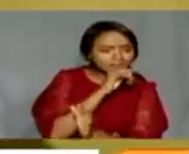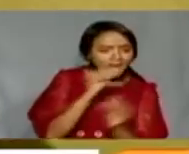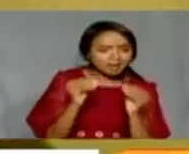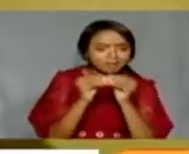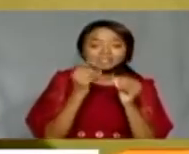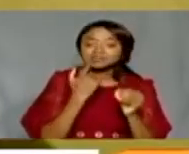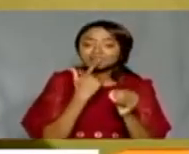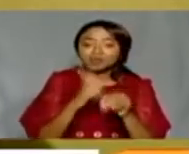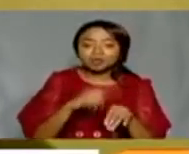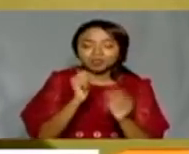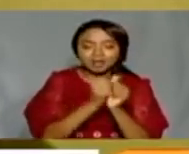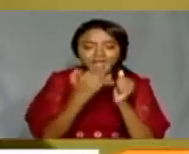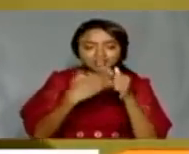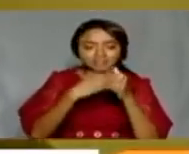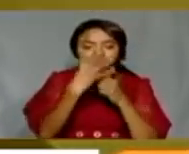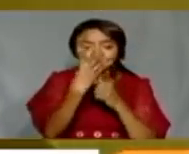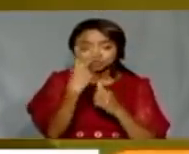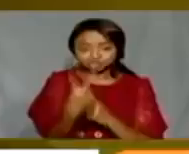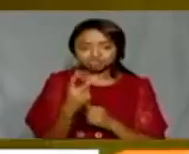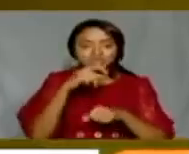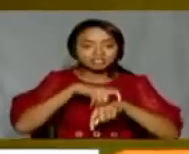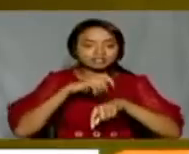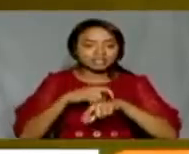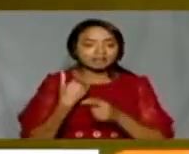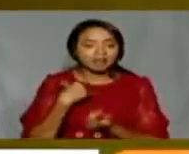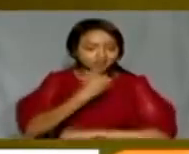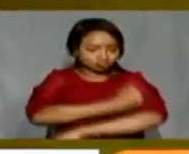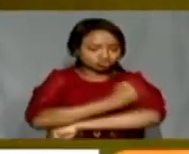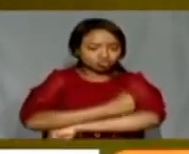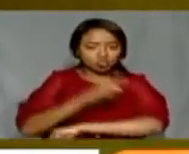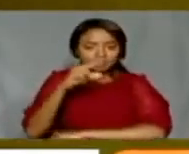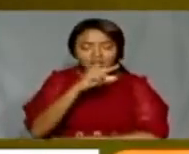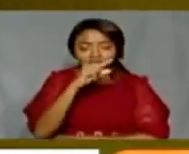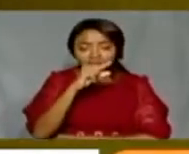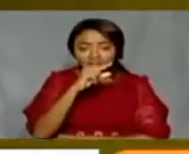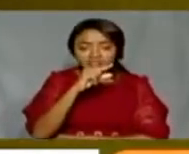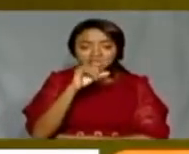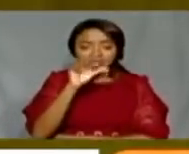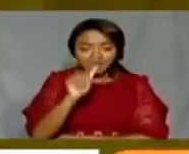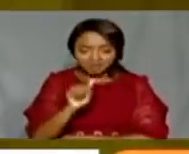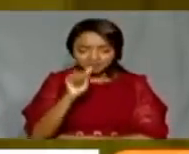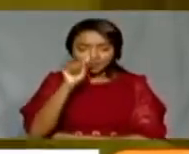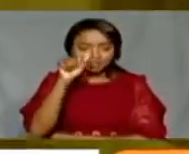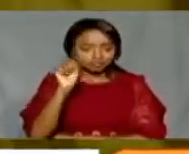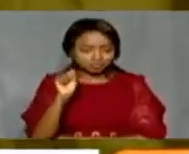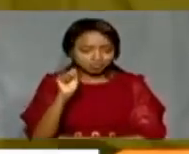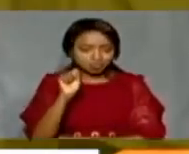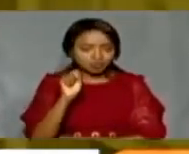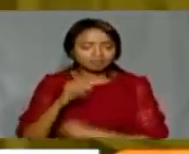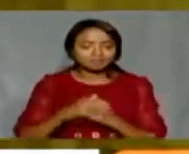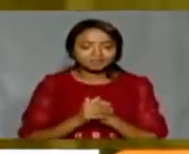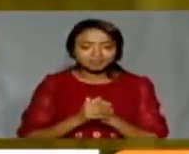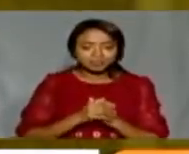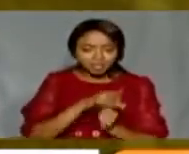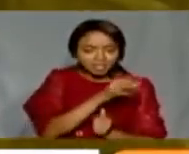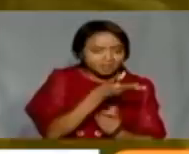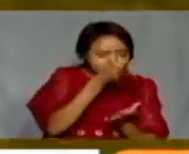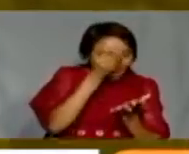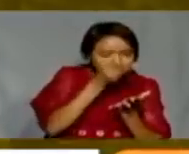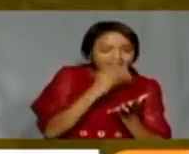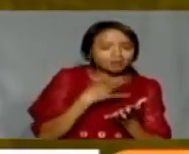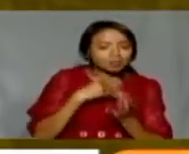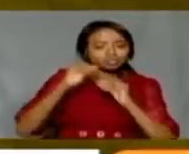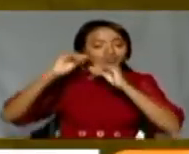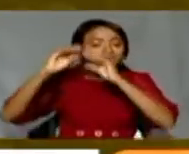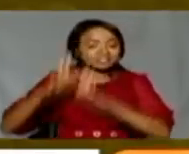Moi in 1942 at the Government African School and Teacher Training College in Kapsabet. Lemein was training to be a P4